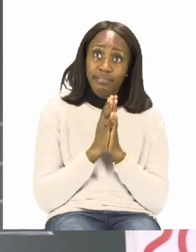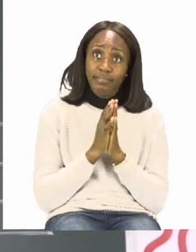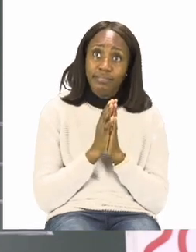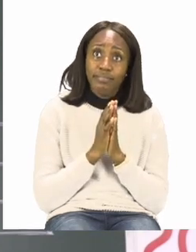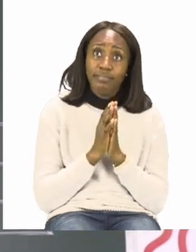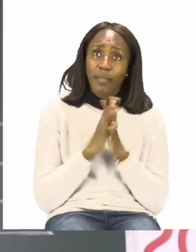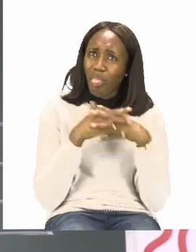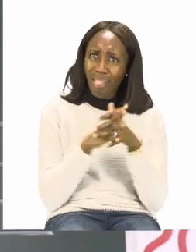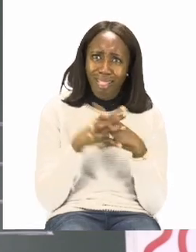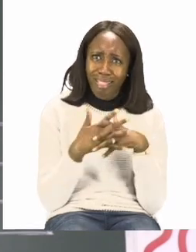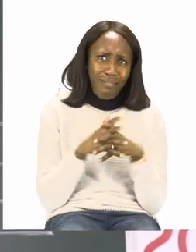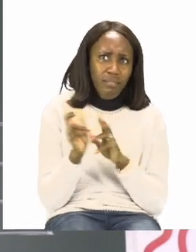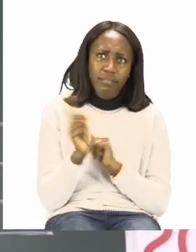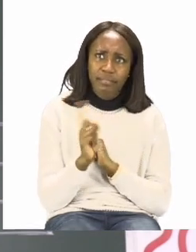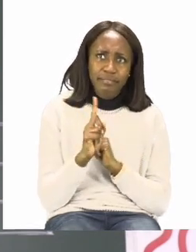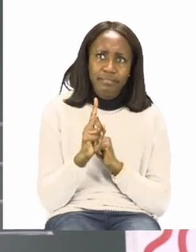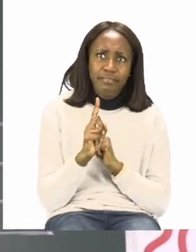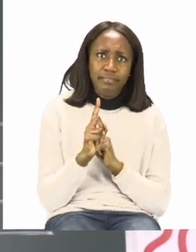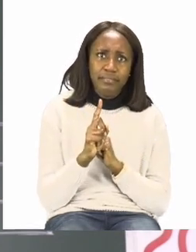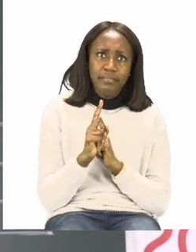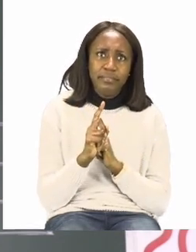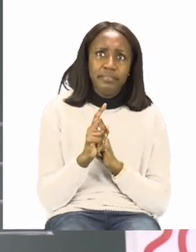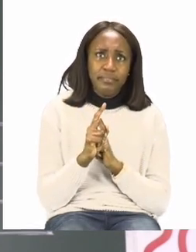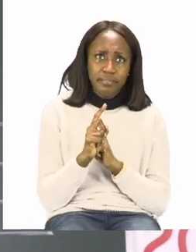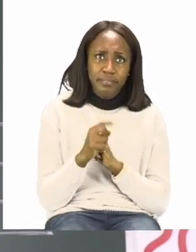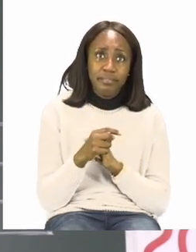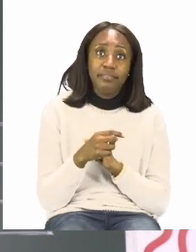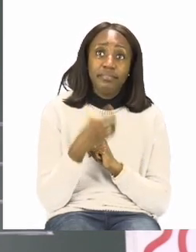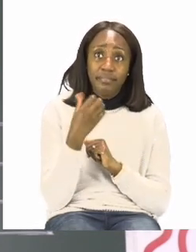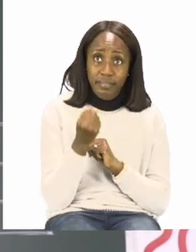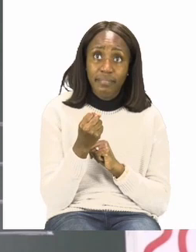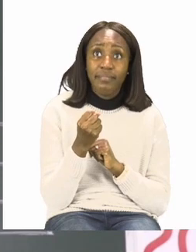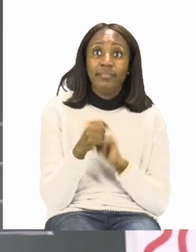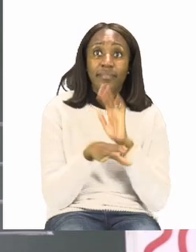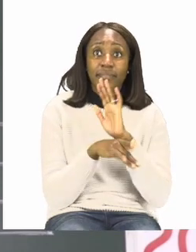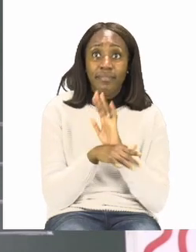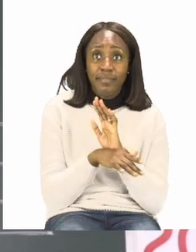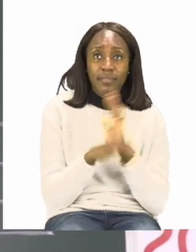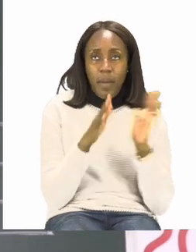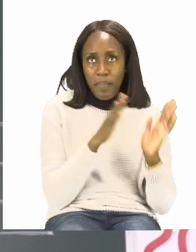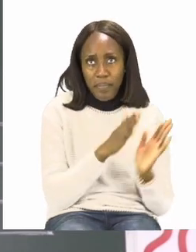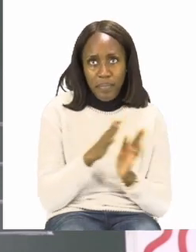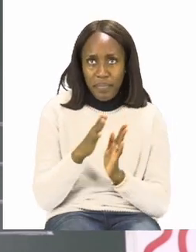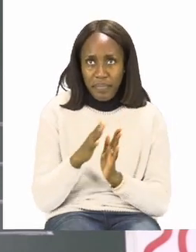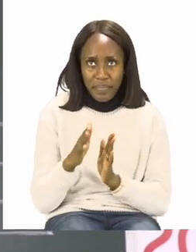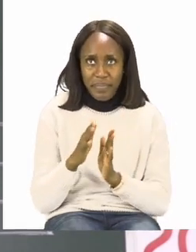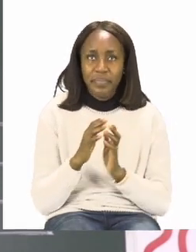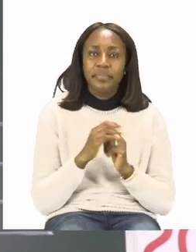well. So we're going to say, get the, very good,